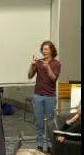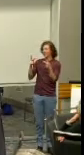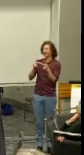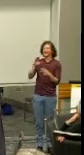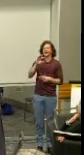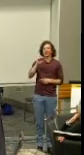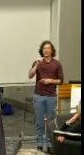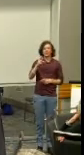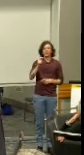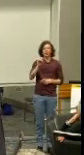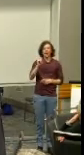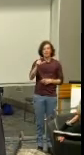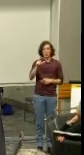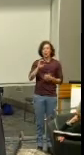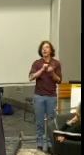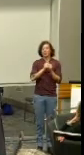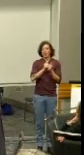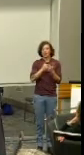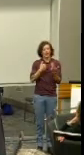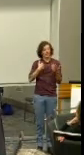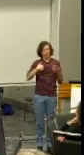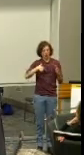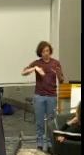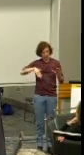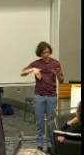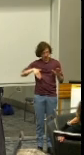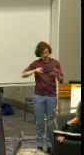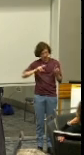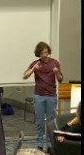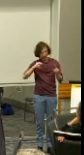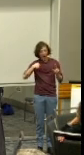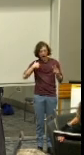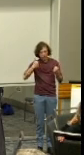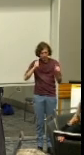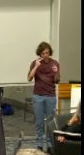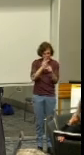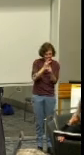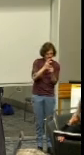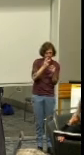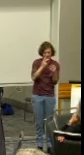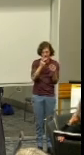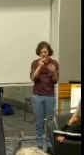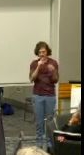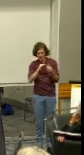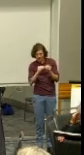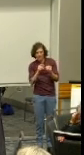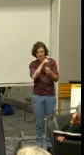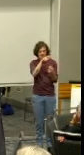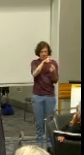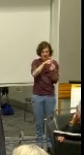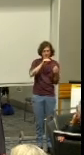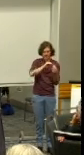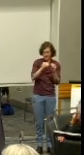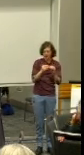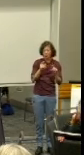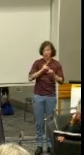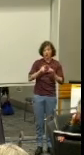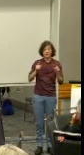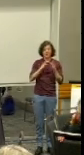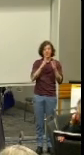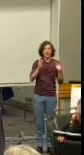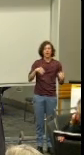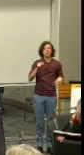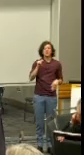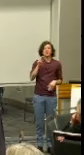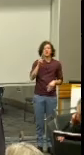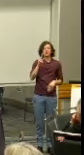yet, I was thinking about giving you some numbers, but I'm still trying to build them out. But the Housing Trust Fund and the it looks at around